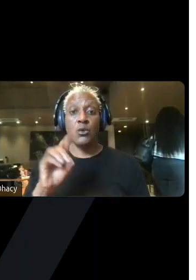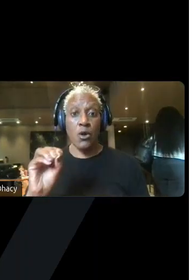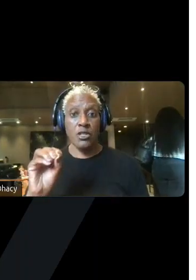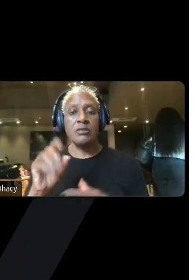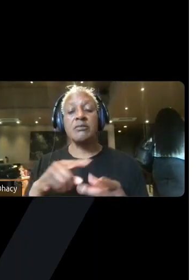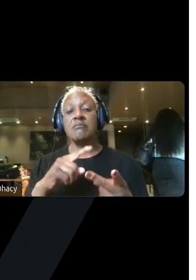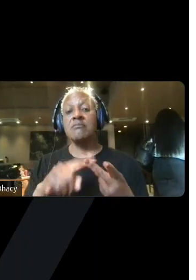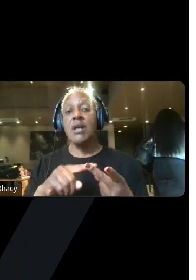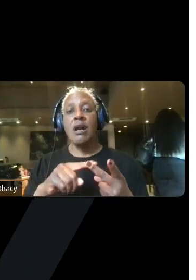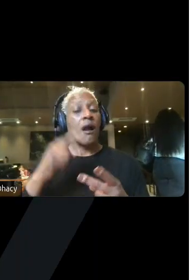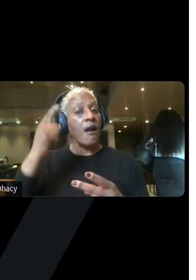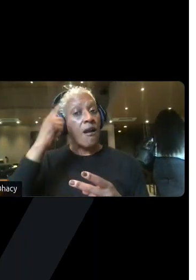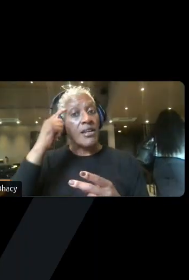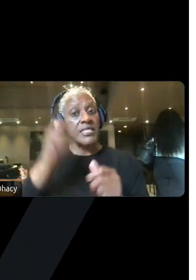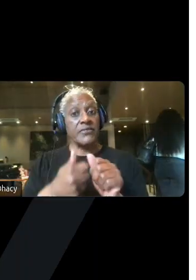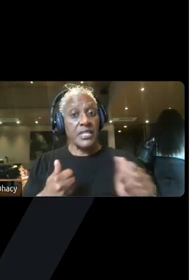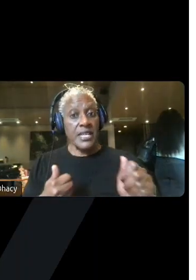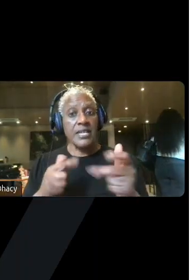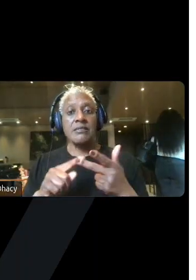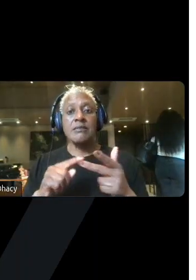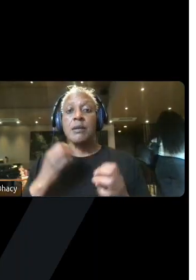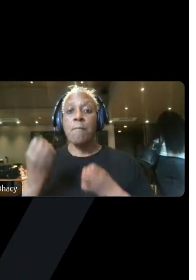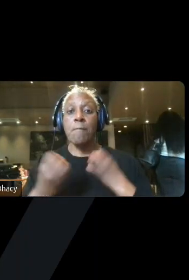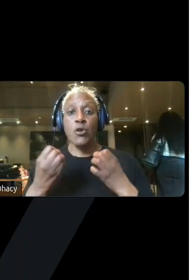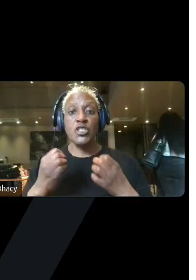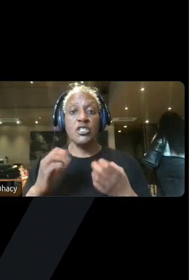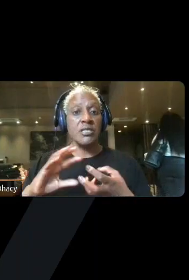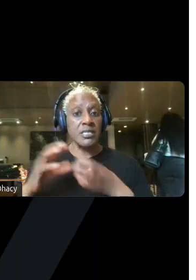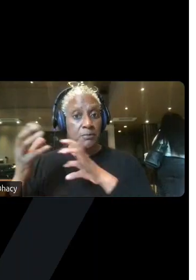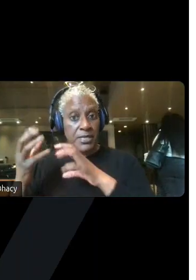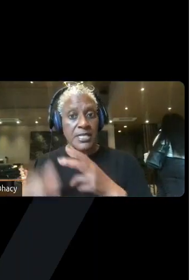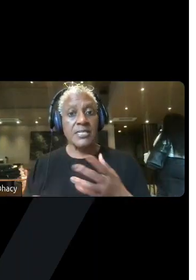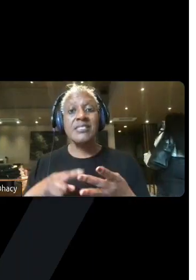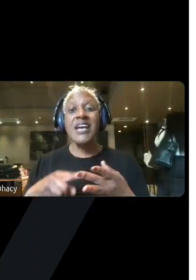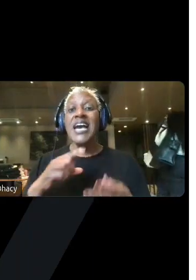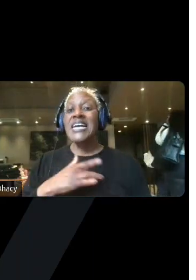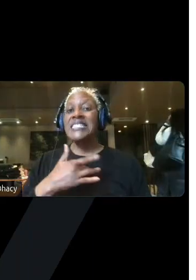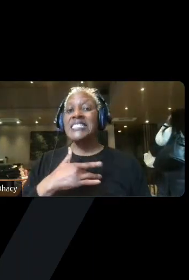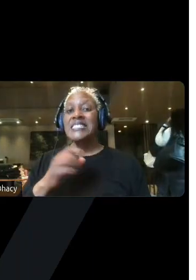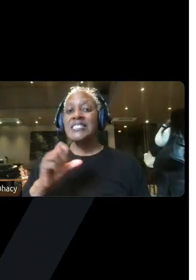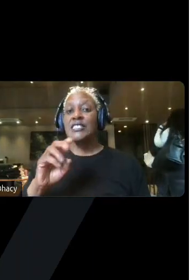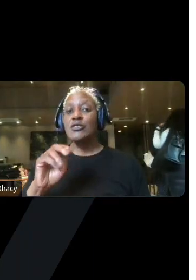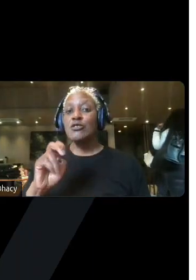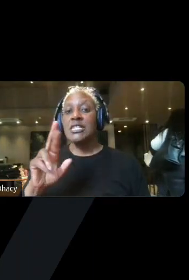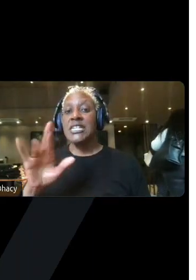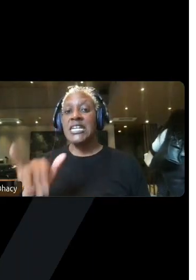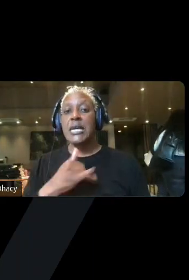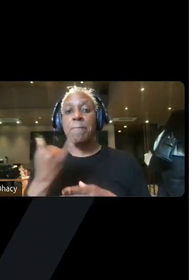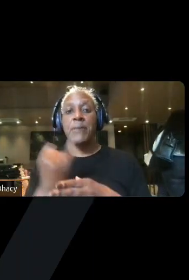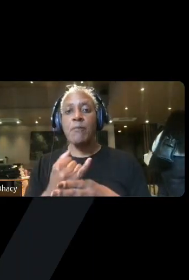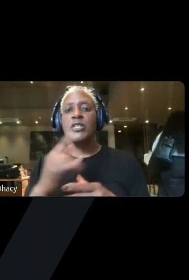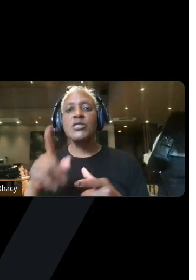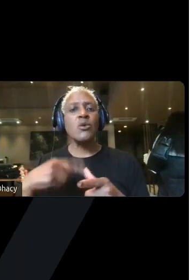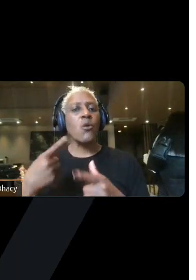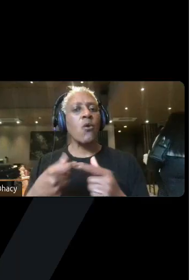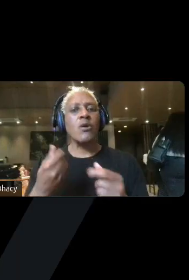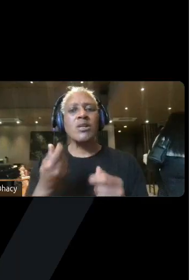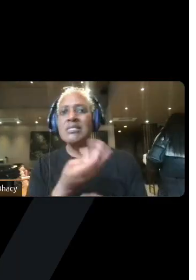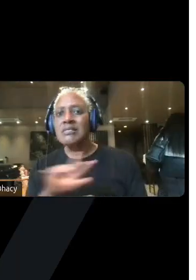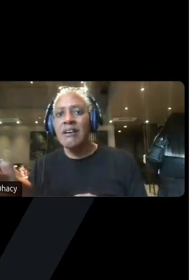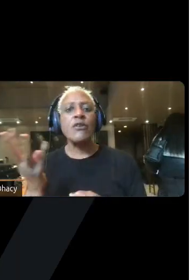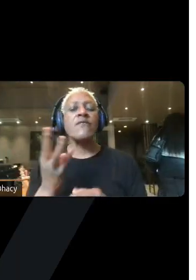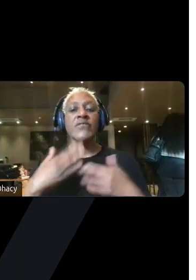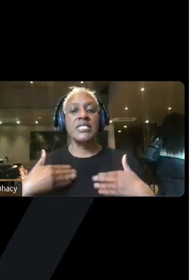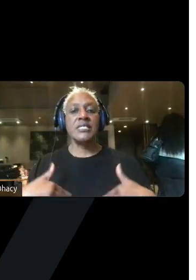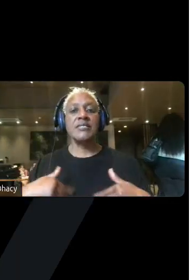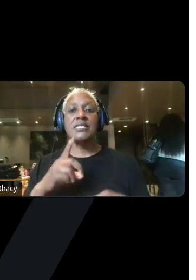delays, emotional disabilities, sensory impairments, or multiple physical disabilities. So when we're thinking about District 75,